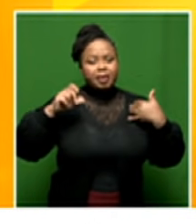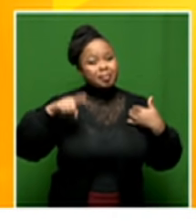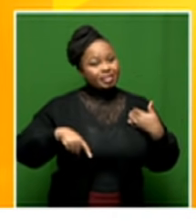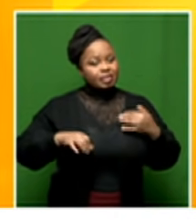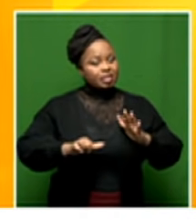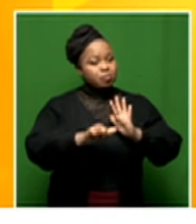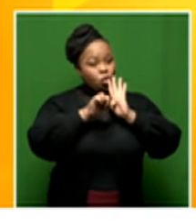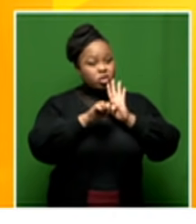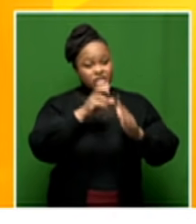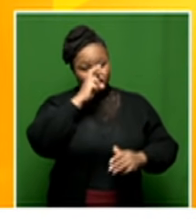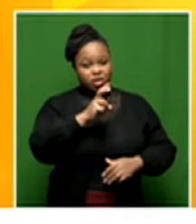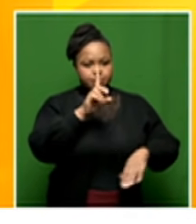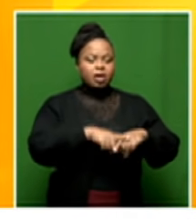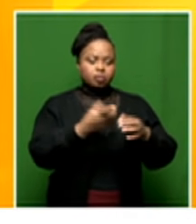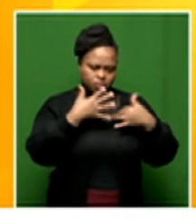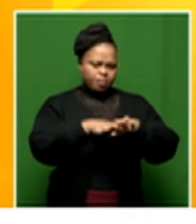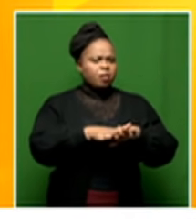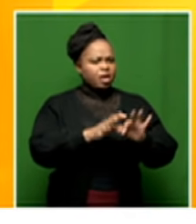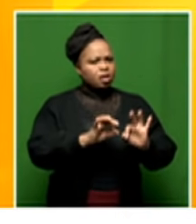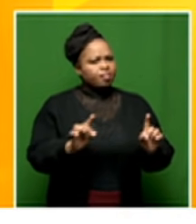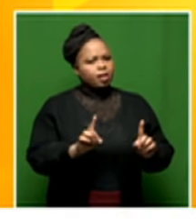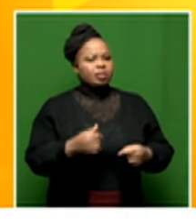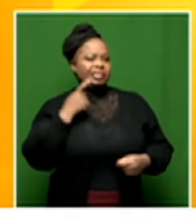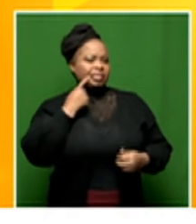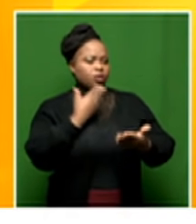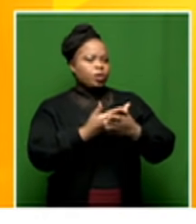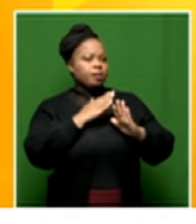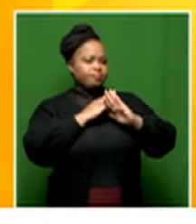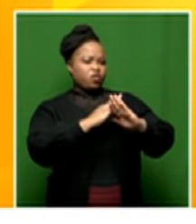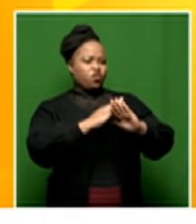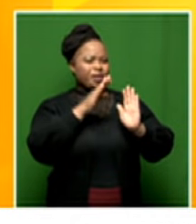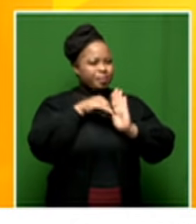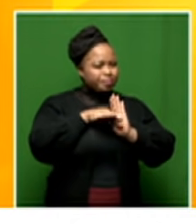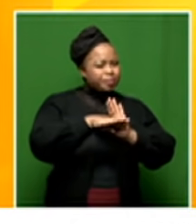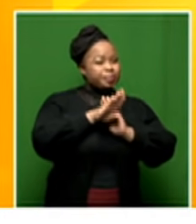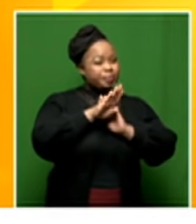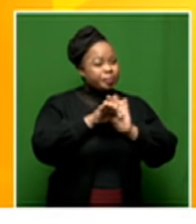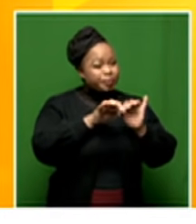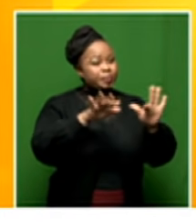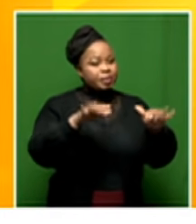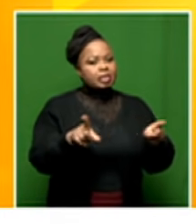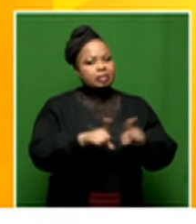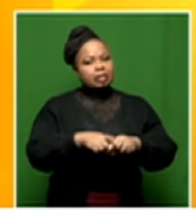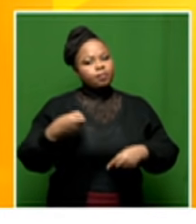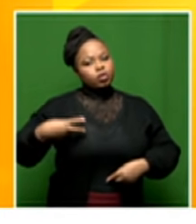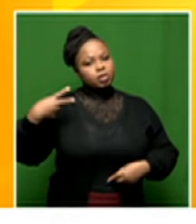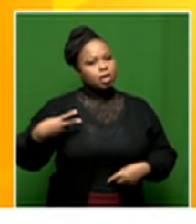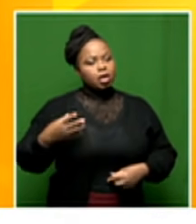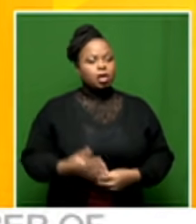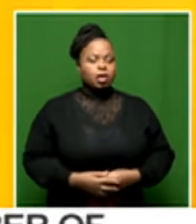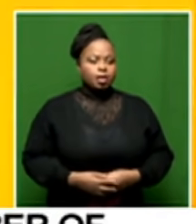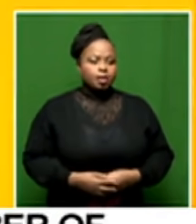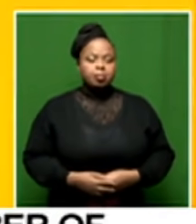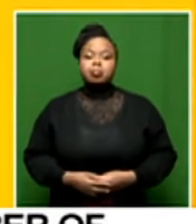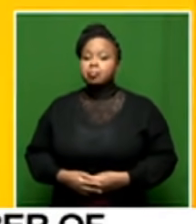were well implemented, then we would not see the resurgence to the extent that we saw in the second wave.